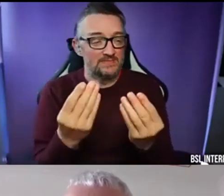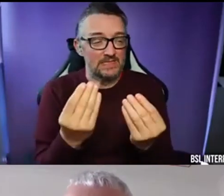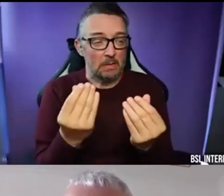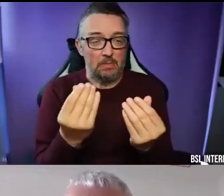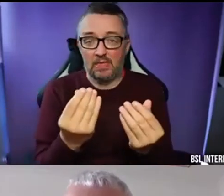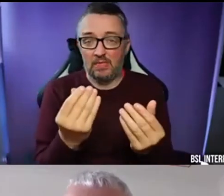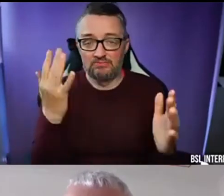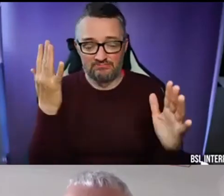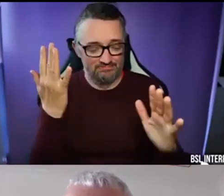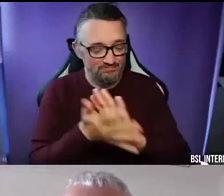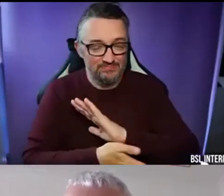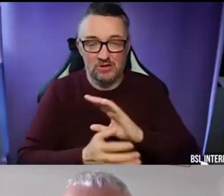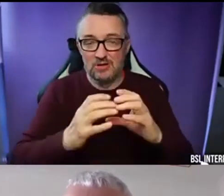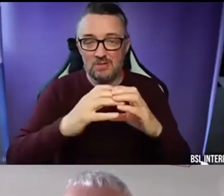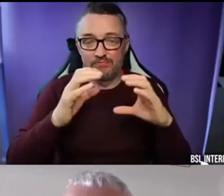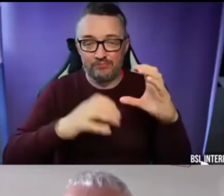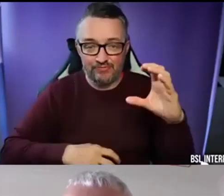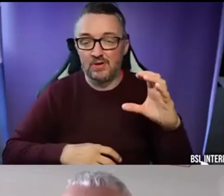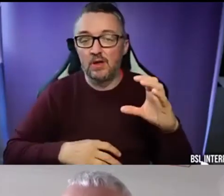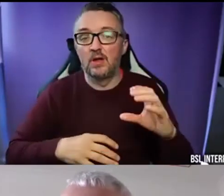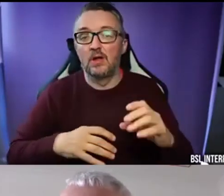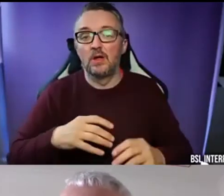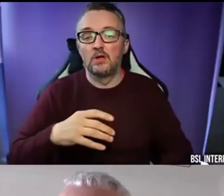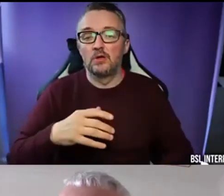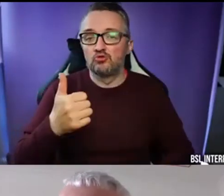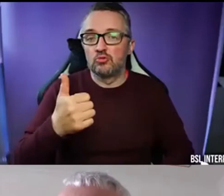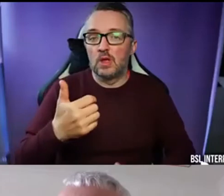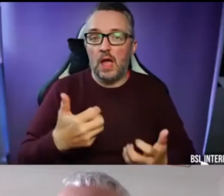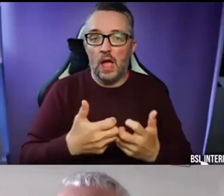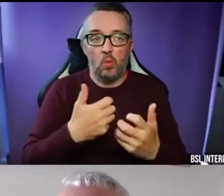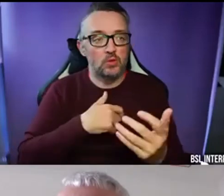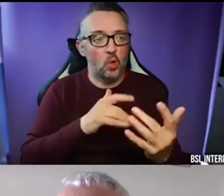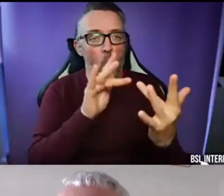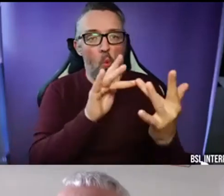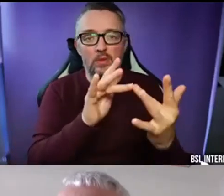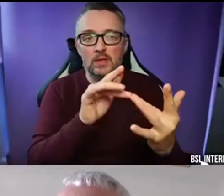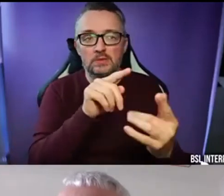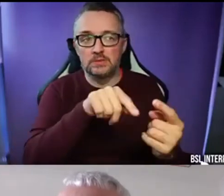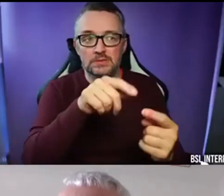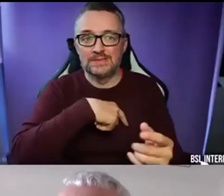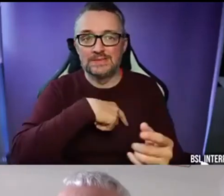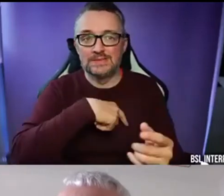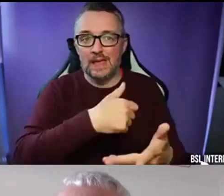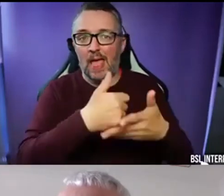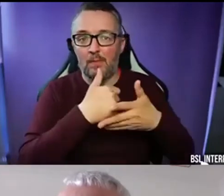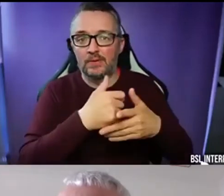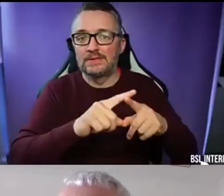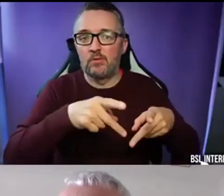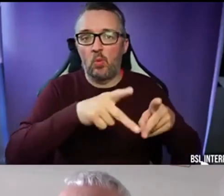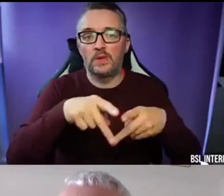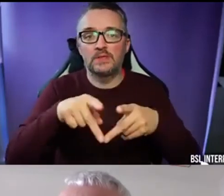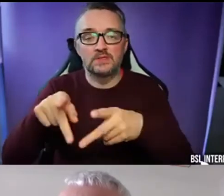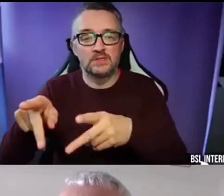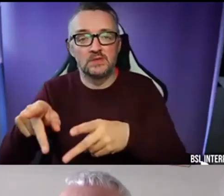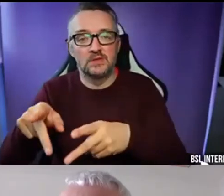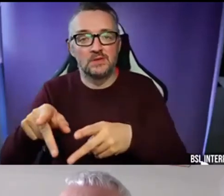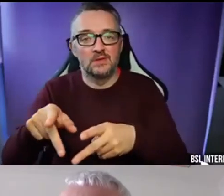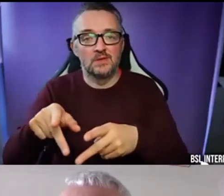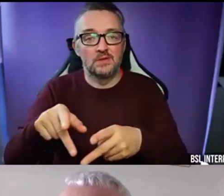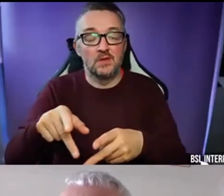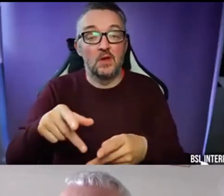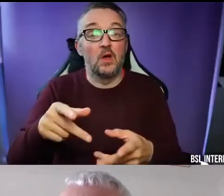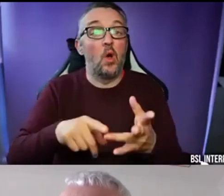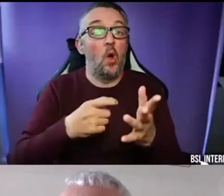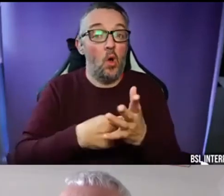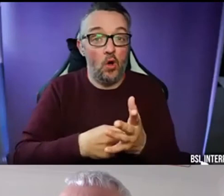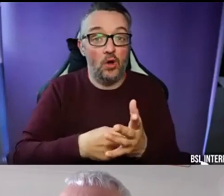have different methods to contact somebody for help. And maybe it's about raising awareness of existing help